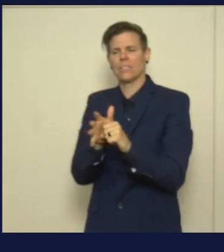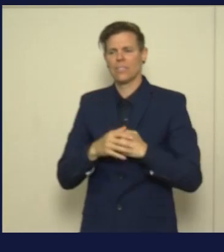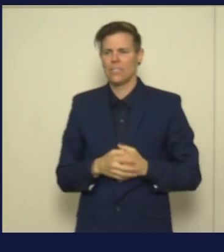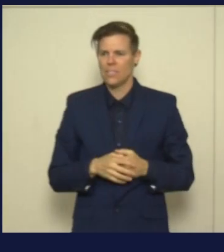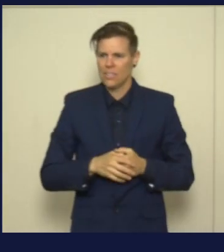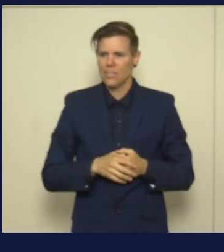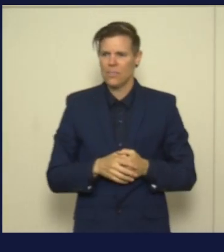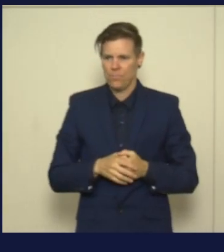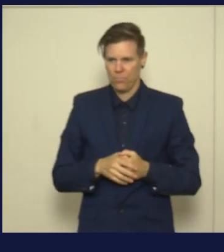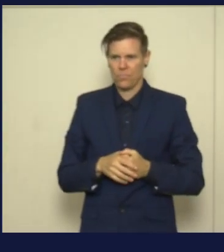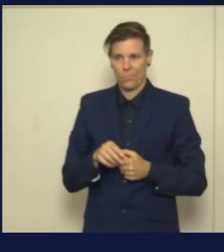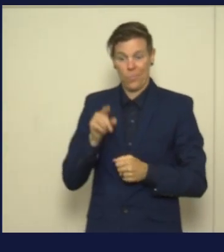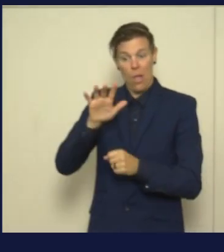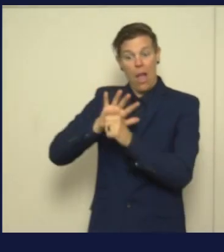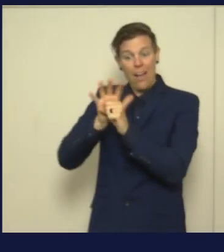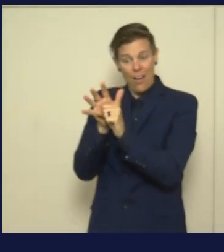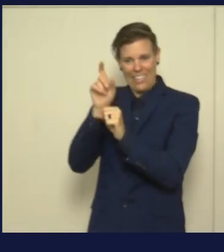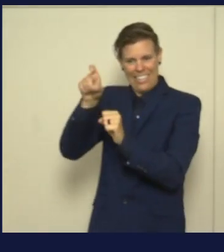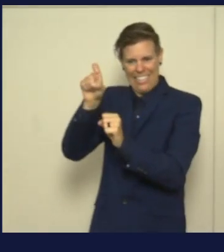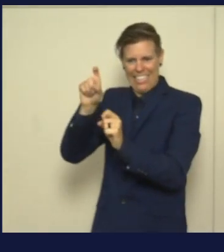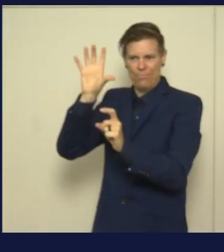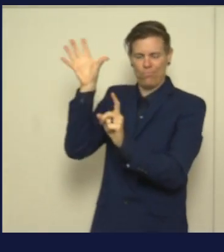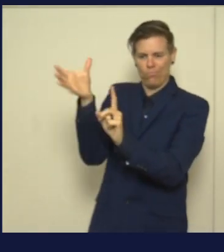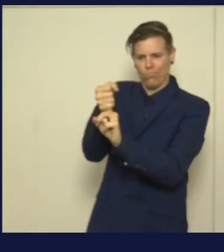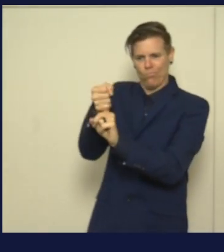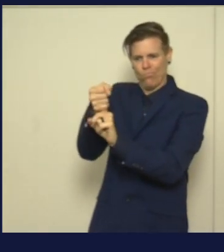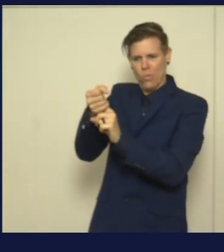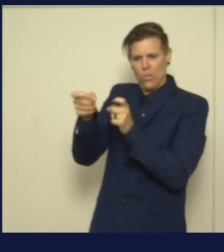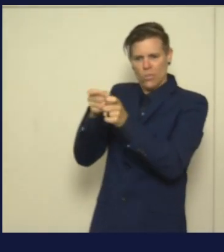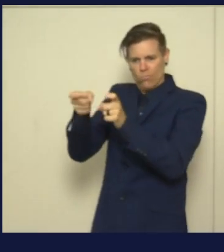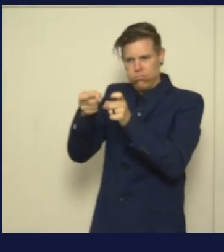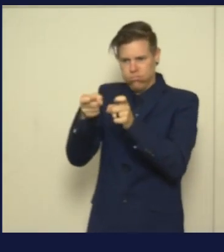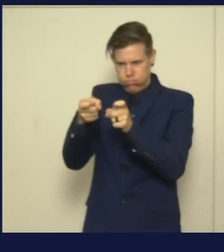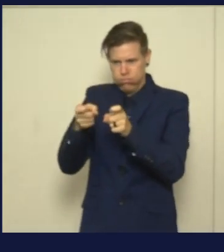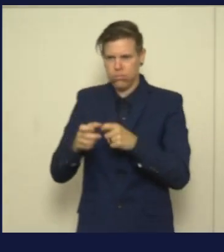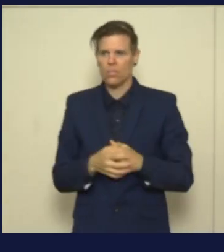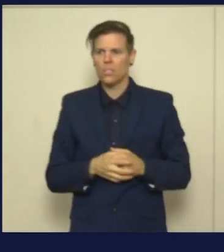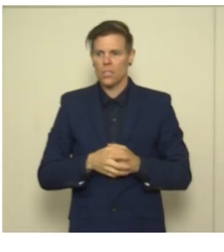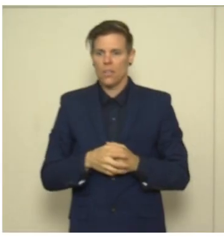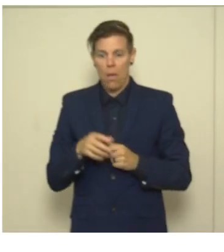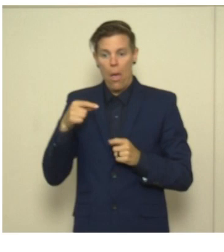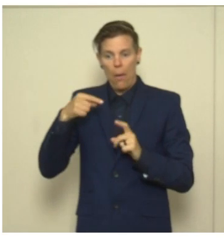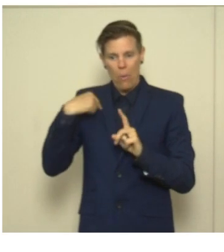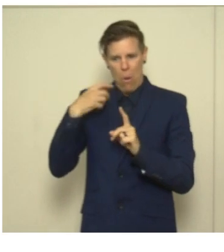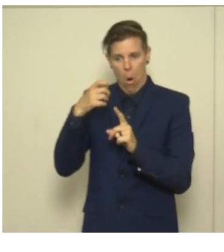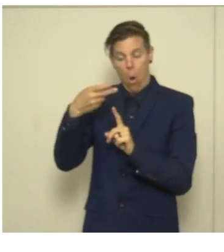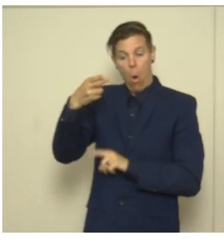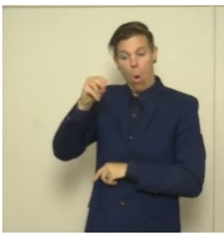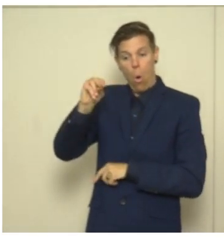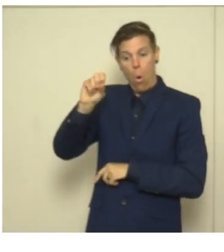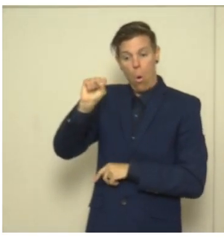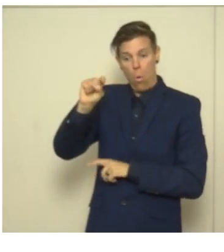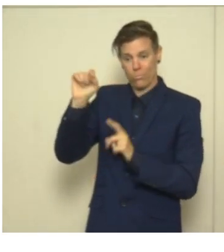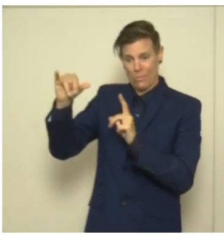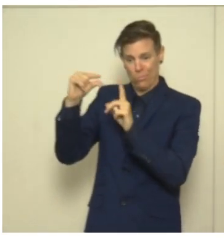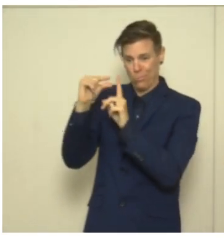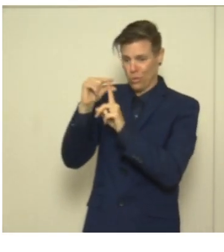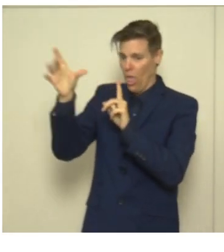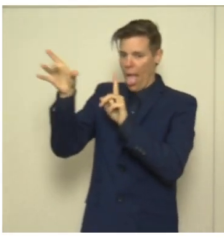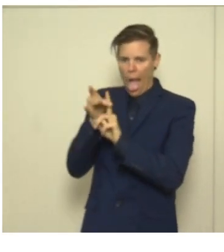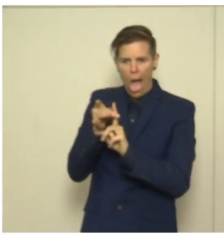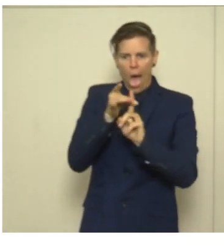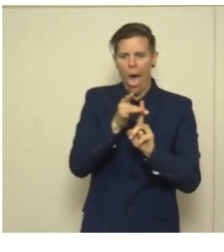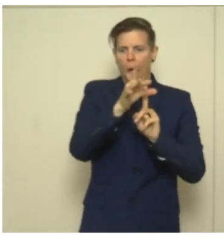hosts is folks too close together, not following COVID-safe practices. Next slide. All right, I want to show you